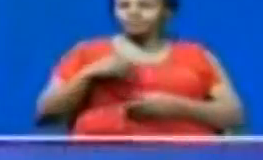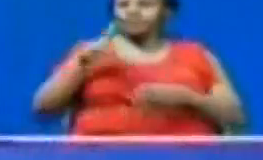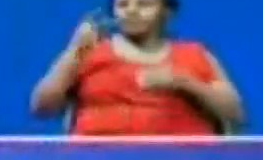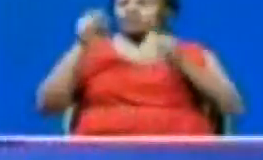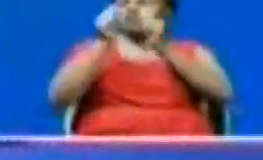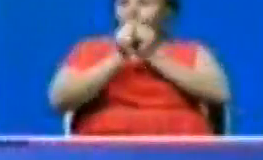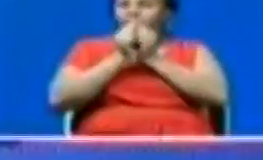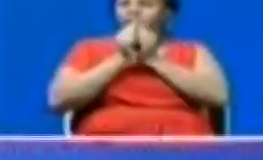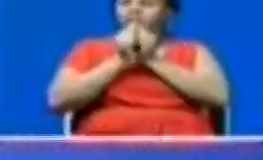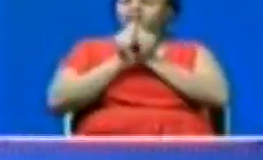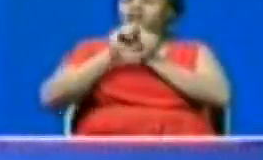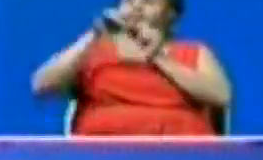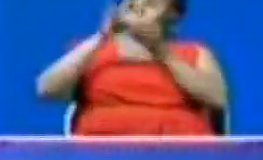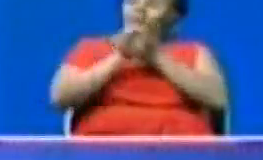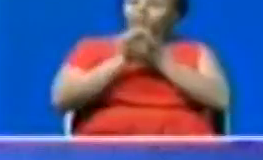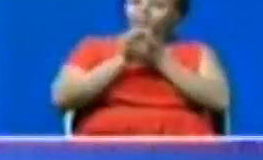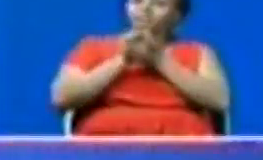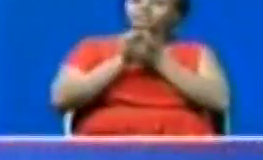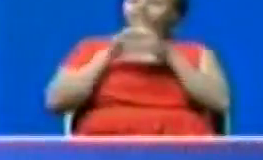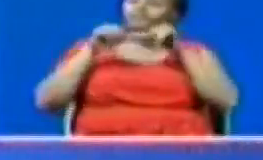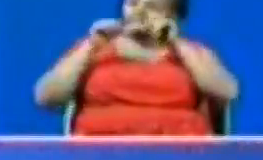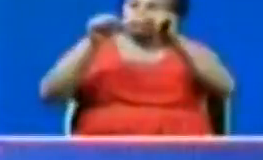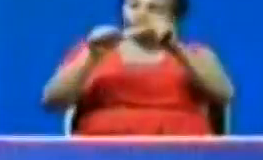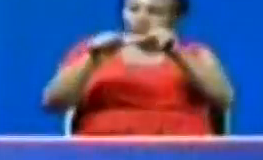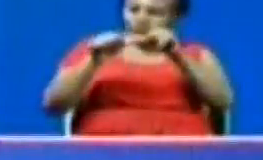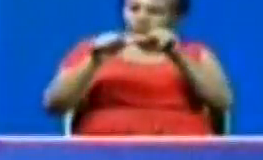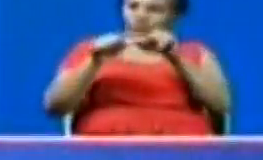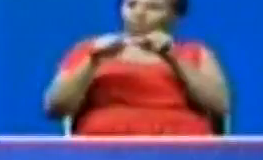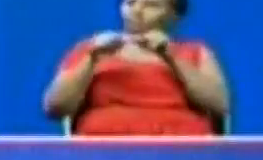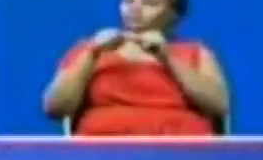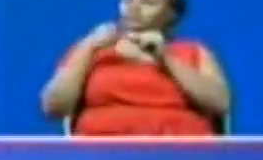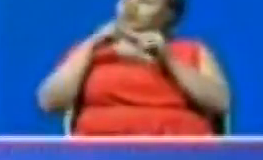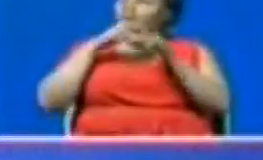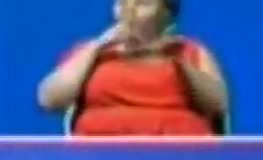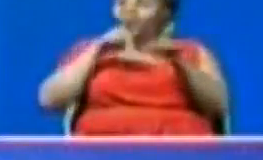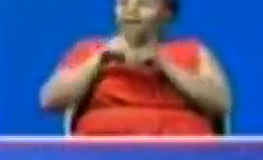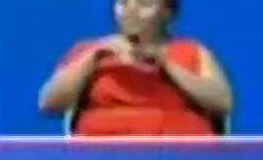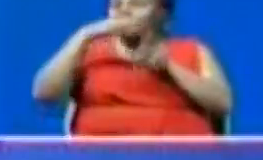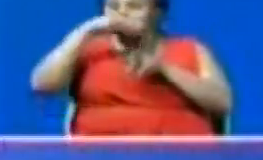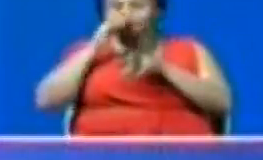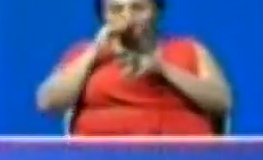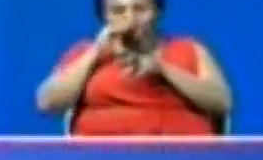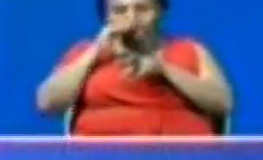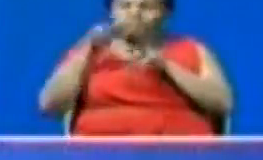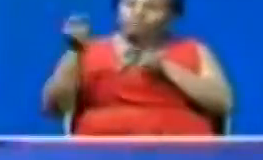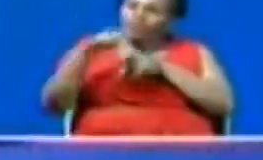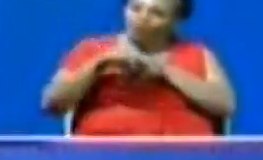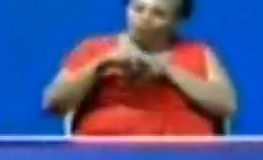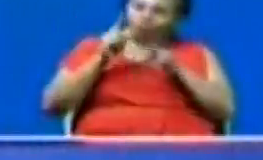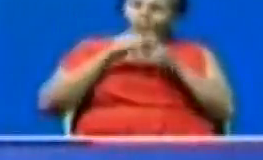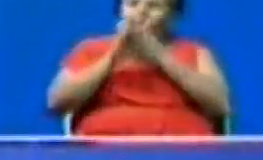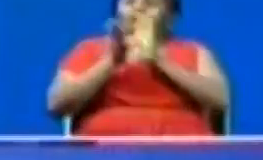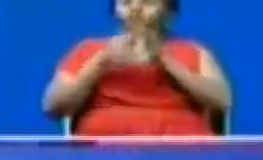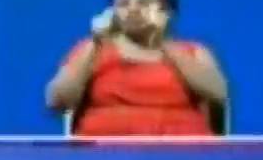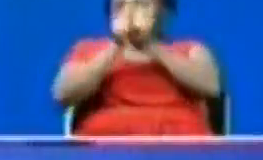pamoja, sisi wanajumilii tunaendelea nayo. Na ndiyo tunataka ndugu yetu Musalia Mudavadi pia kuje tuweze kuwa